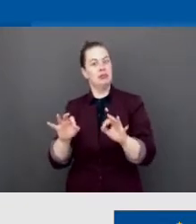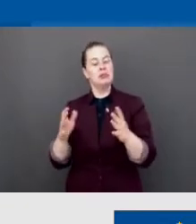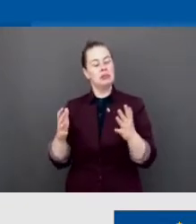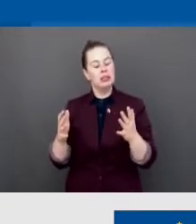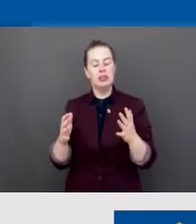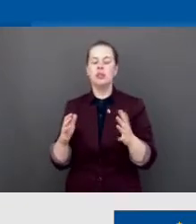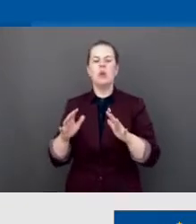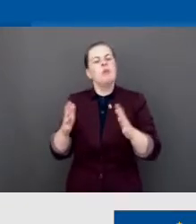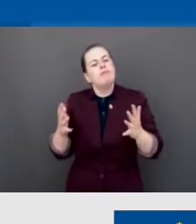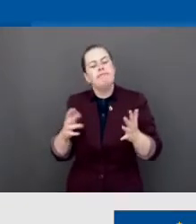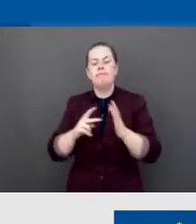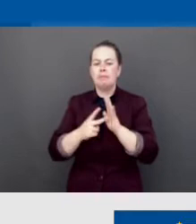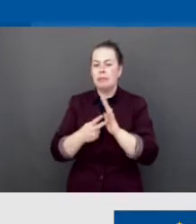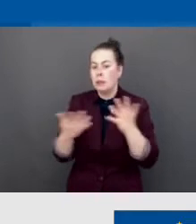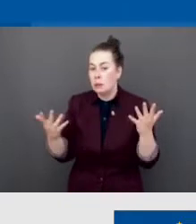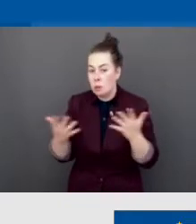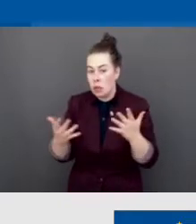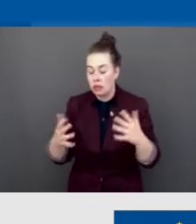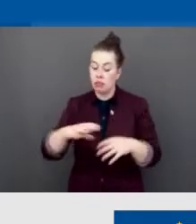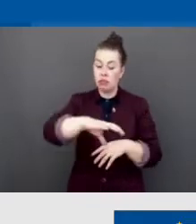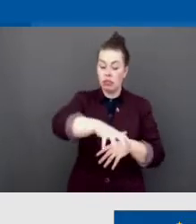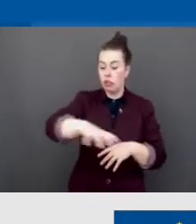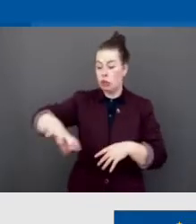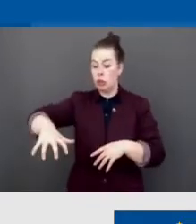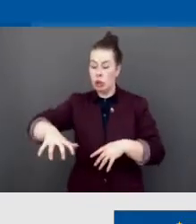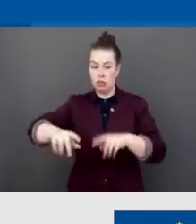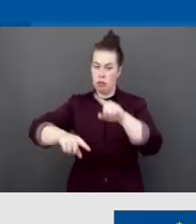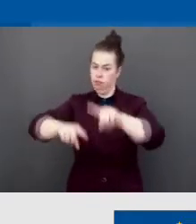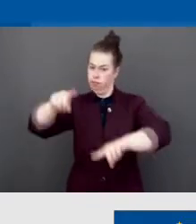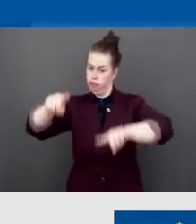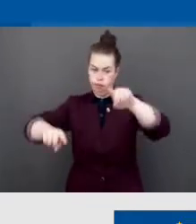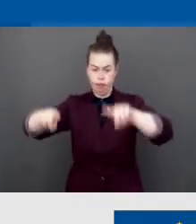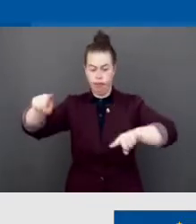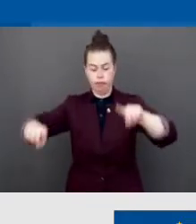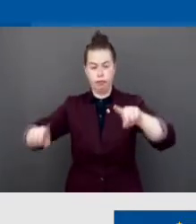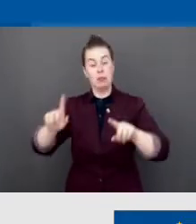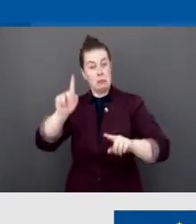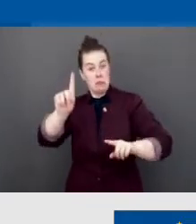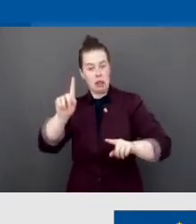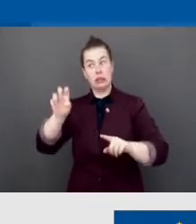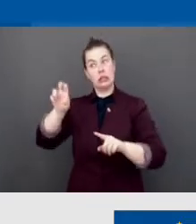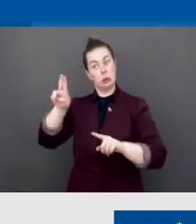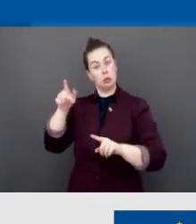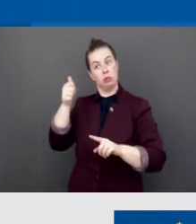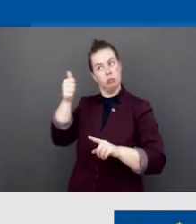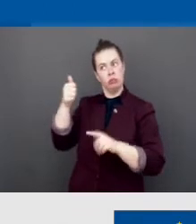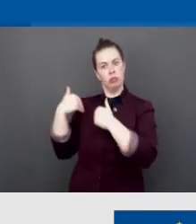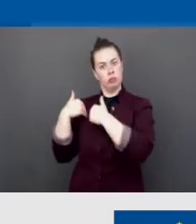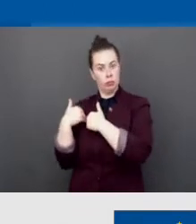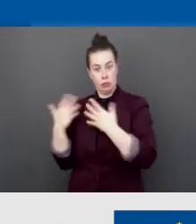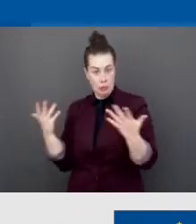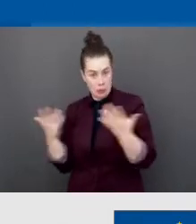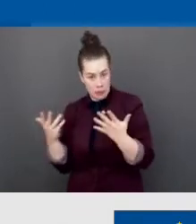conclusion, despite the well-known differences between European member states, the role of the